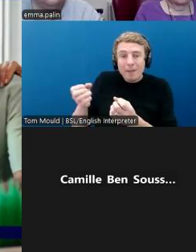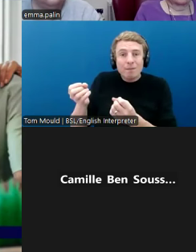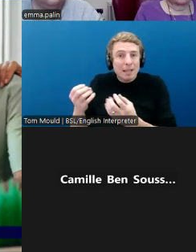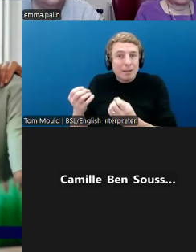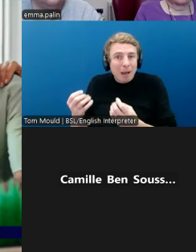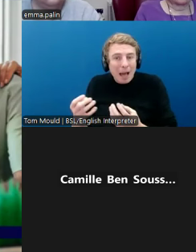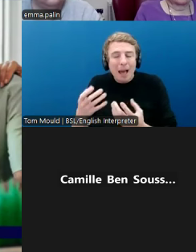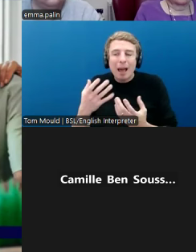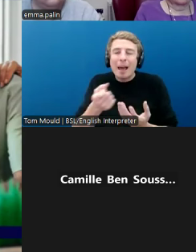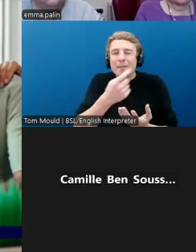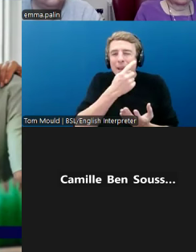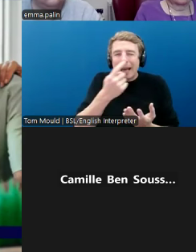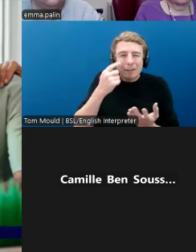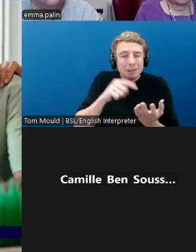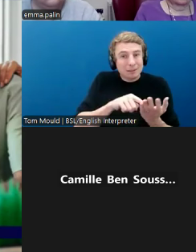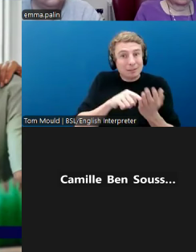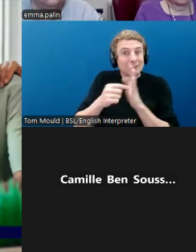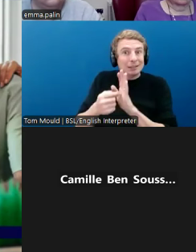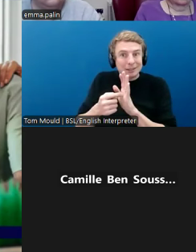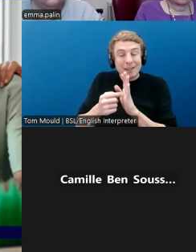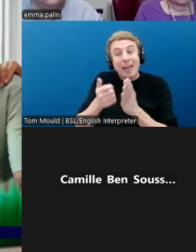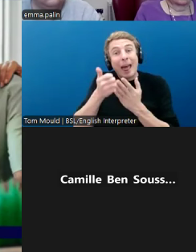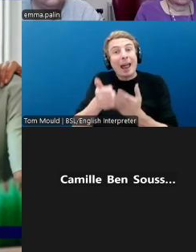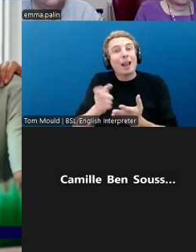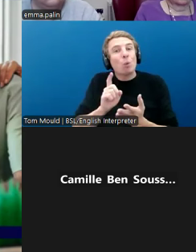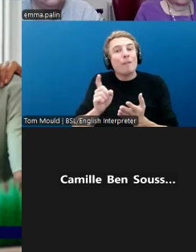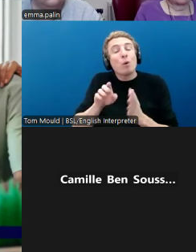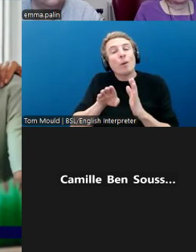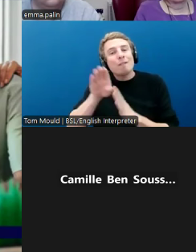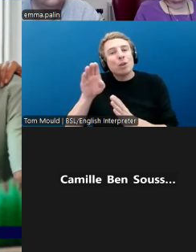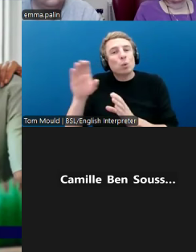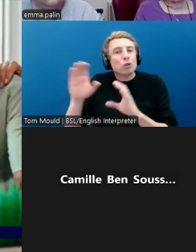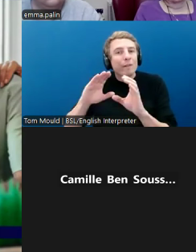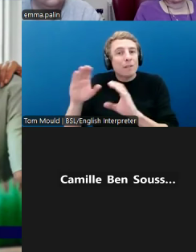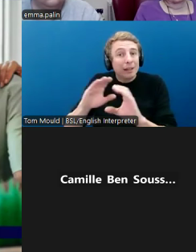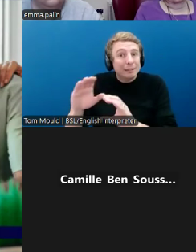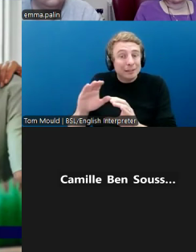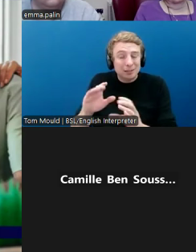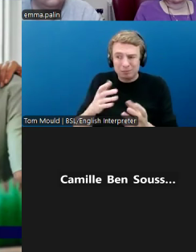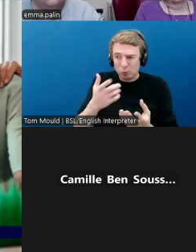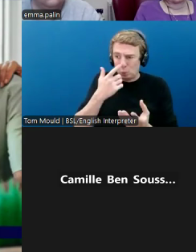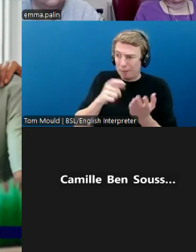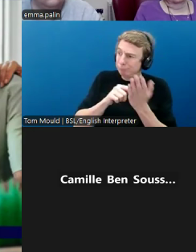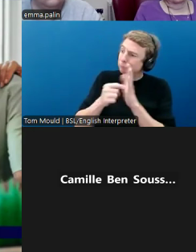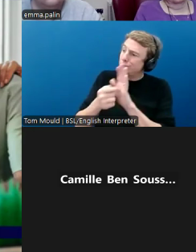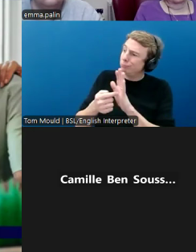around funding or options to continue the projects that you're currently delivering or wish to